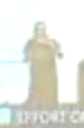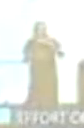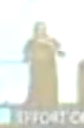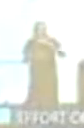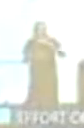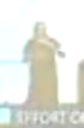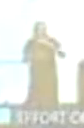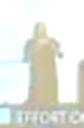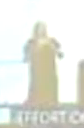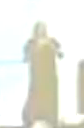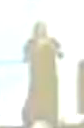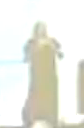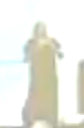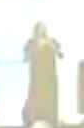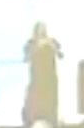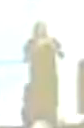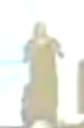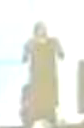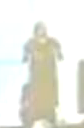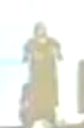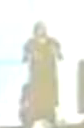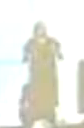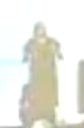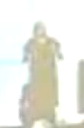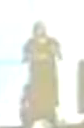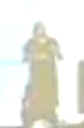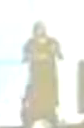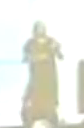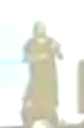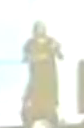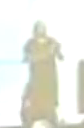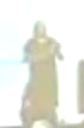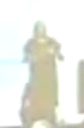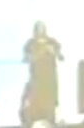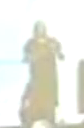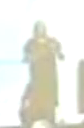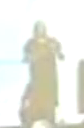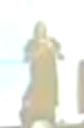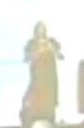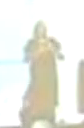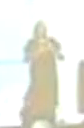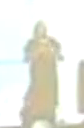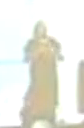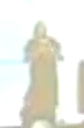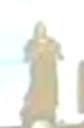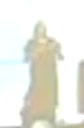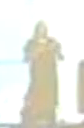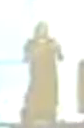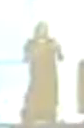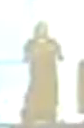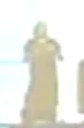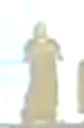graciously donated bags of mulch, compost, planting mix, and garden tools and garden markers so